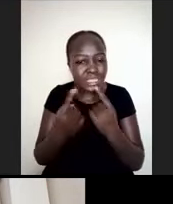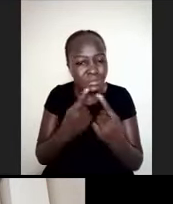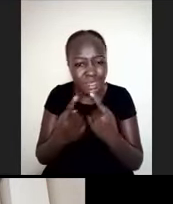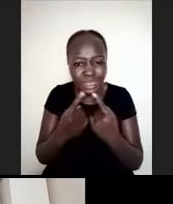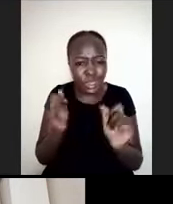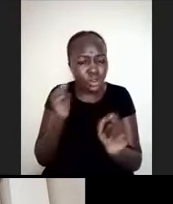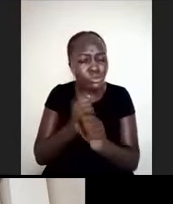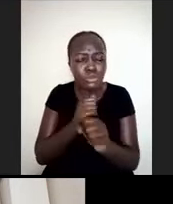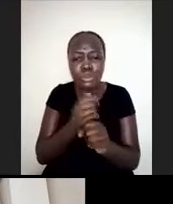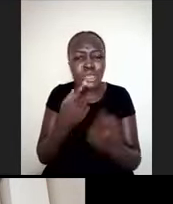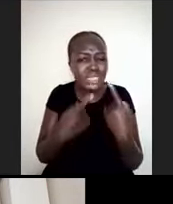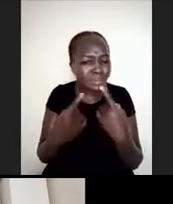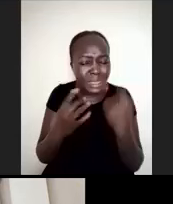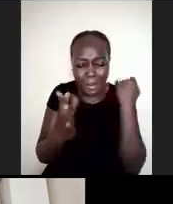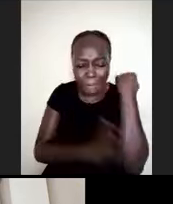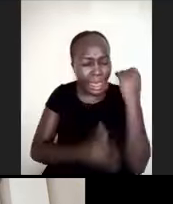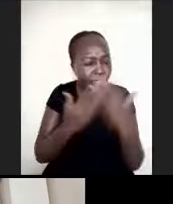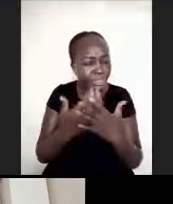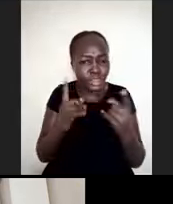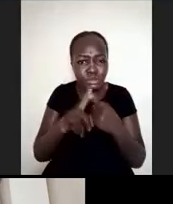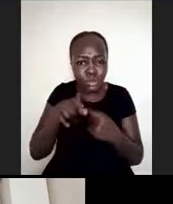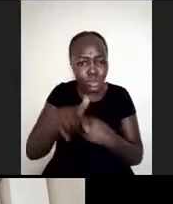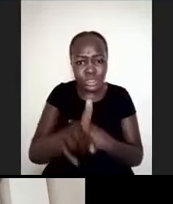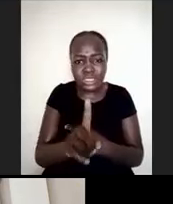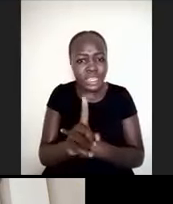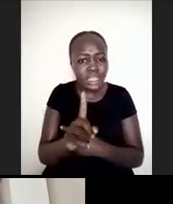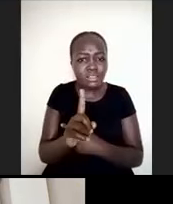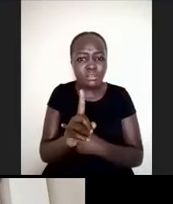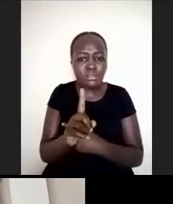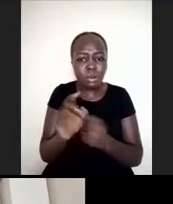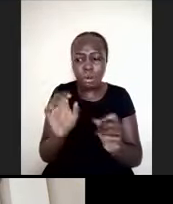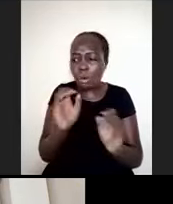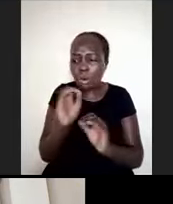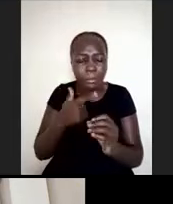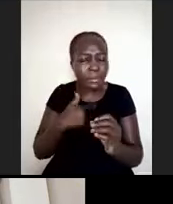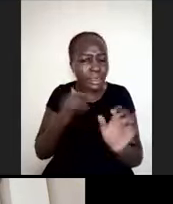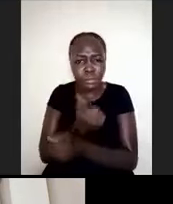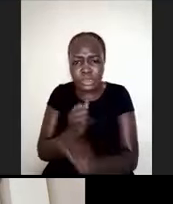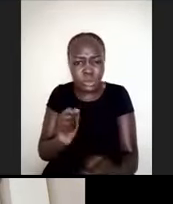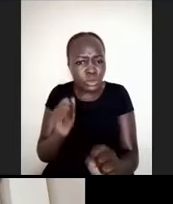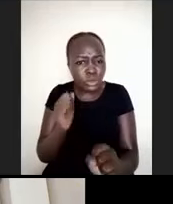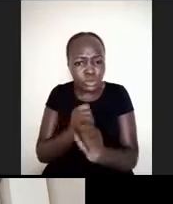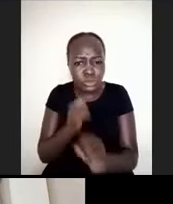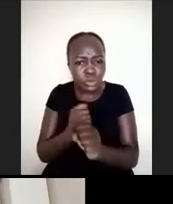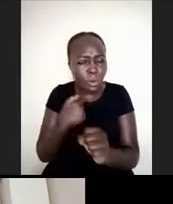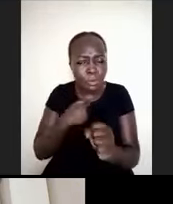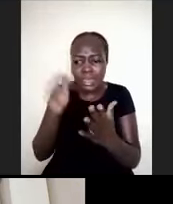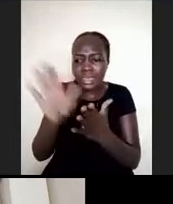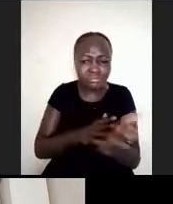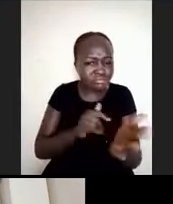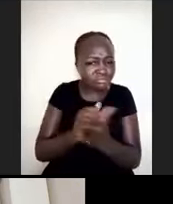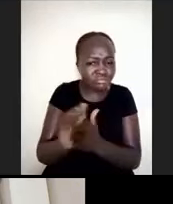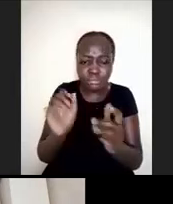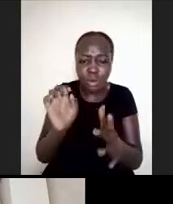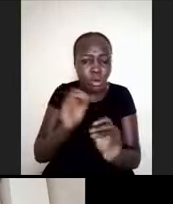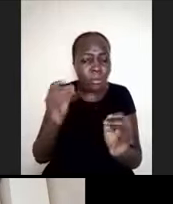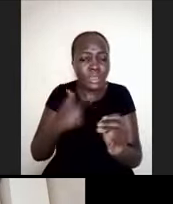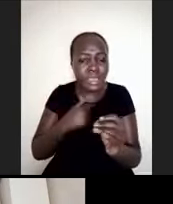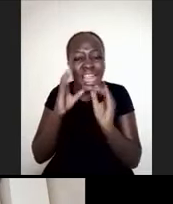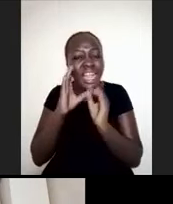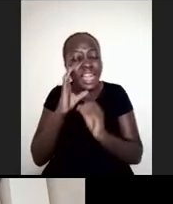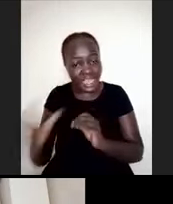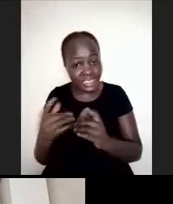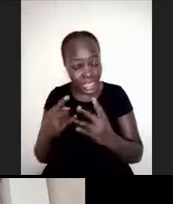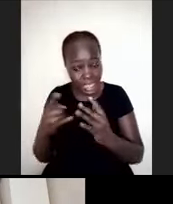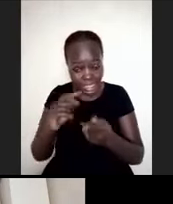hateful things to yourself. Oh, I can't do this. Oh, I messed up here. Oh, I did this. No, start now to change